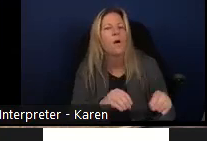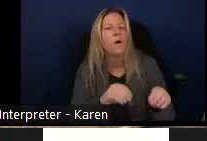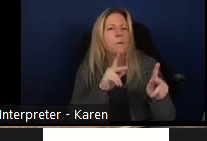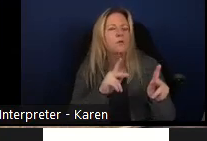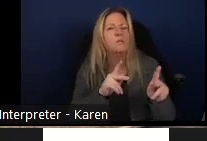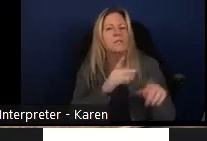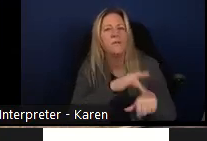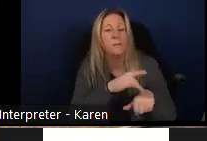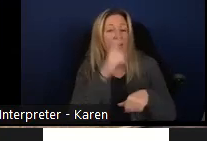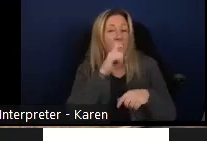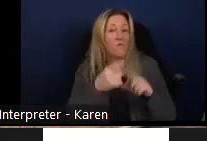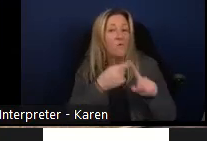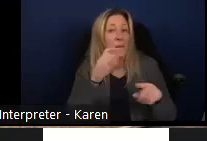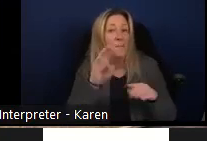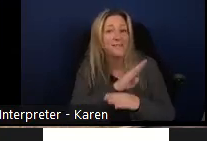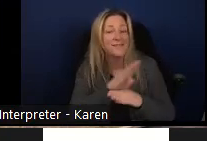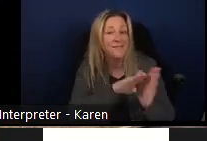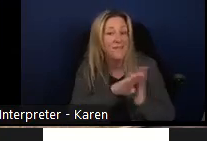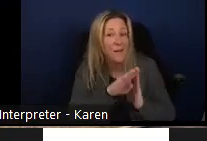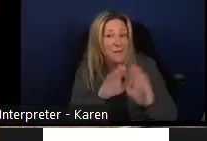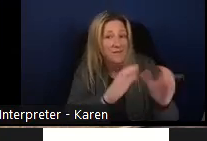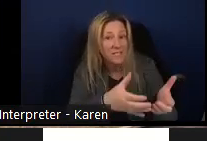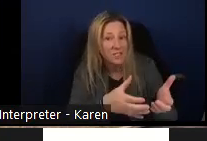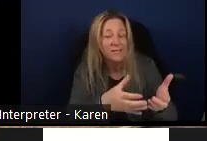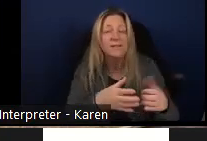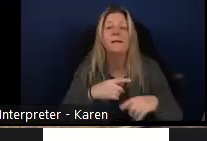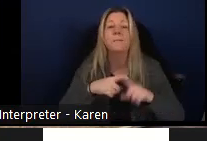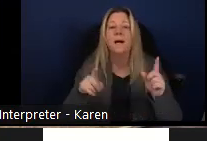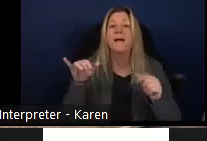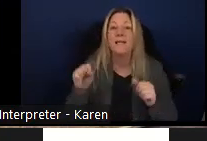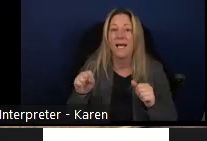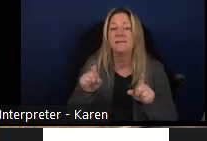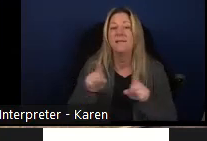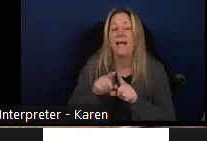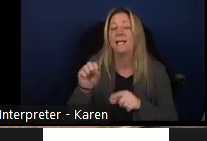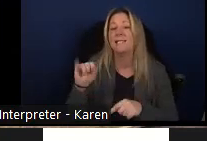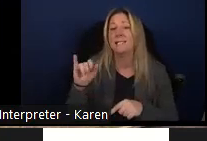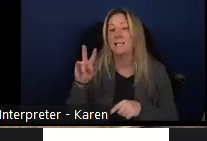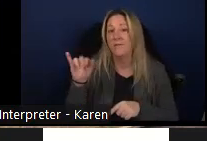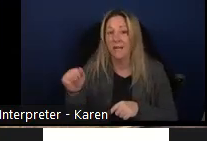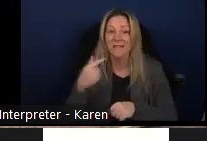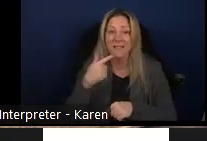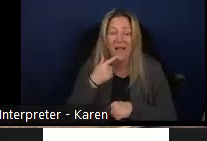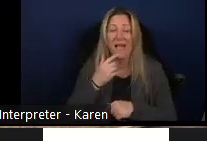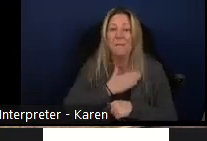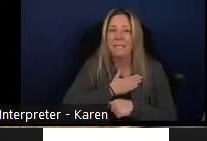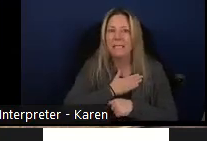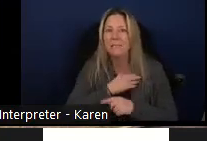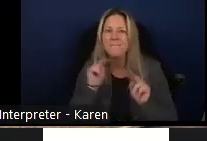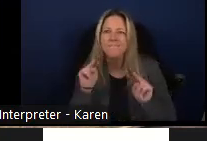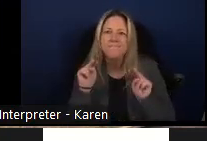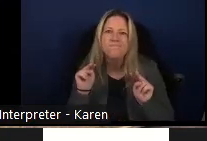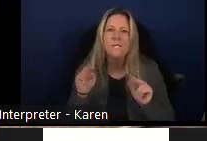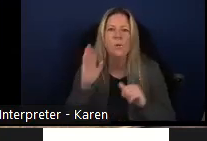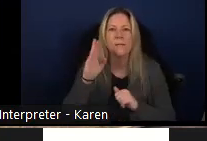business development division. But yes, as Sylvia stated, please stay tuned. You will see